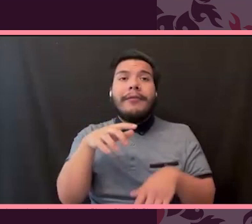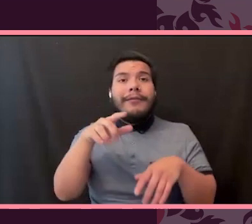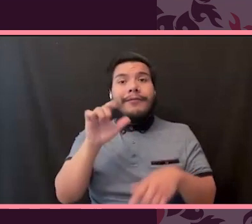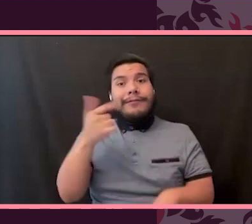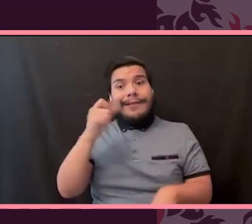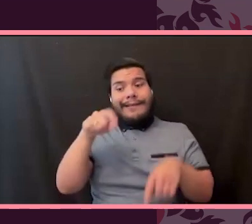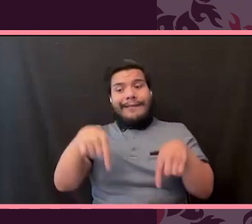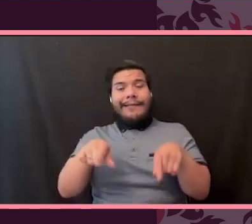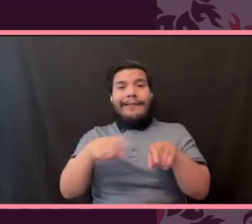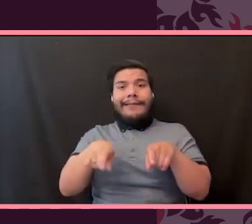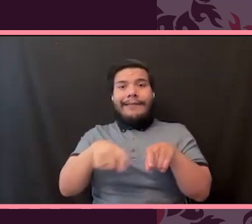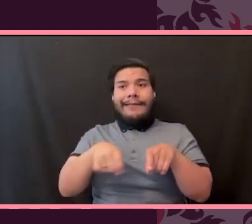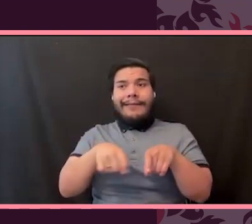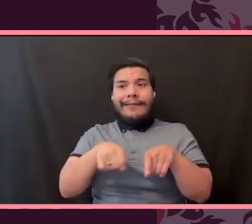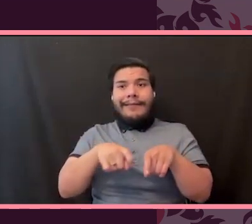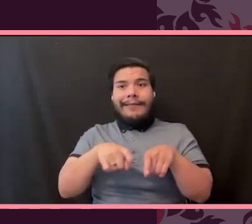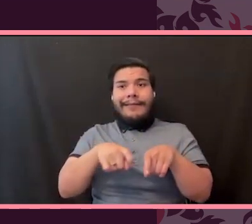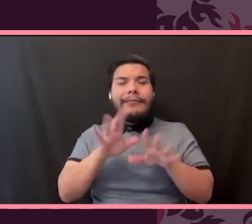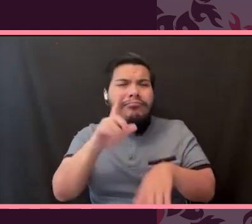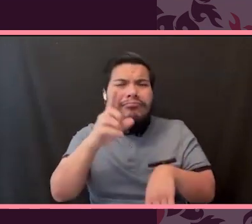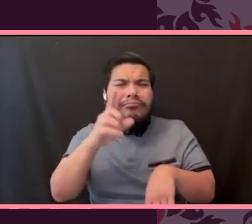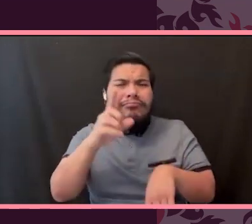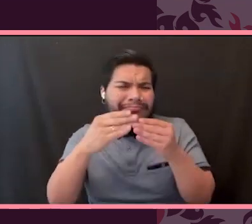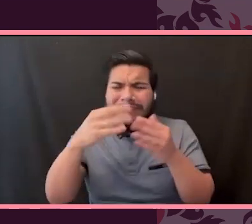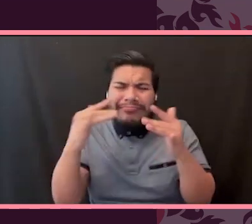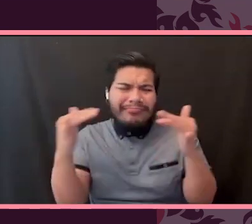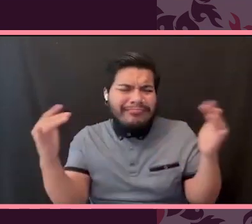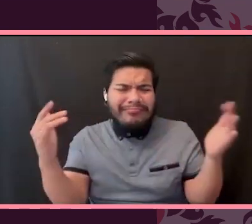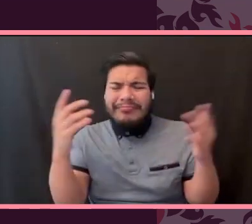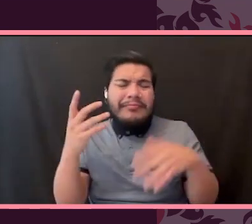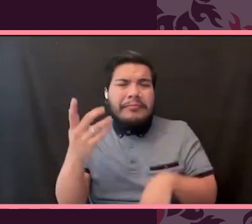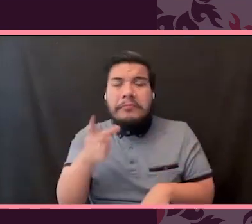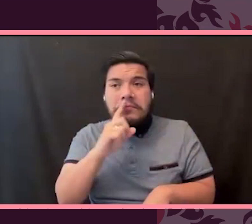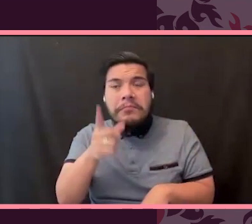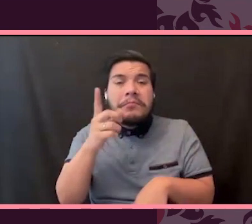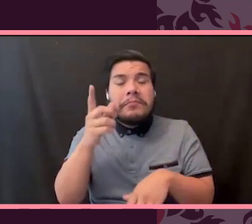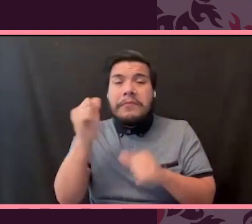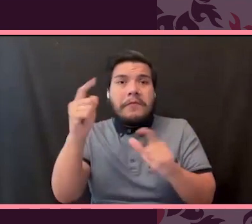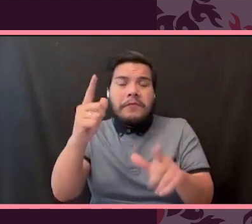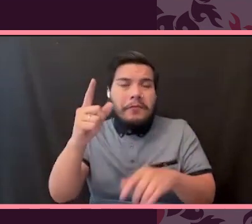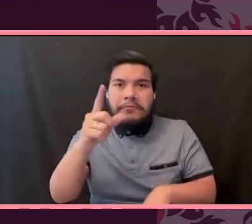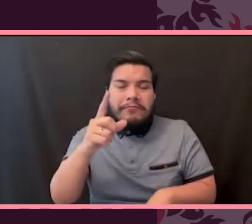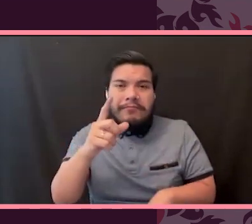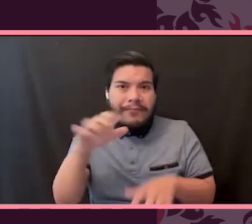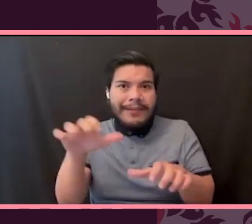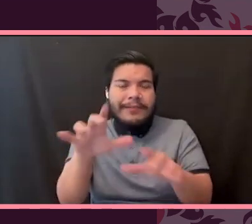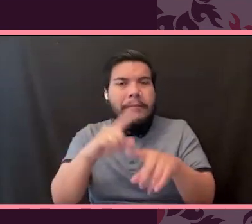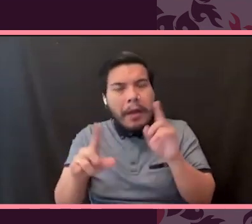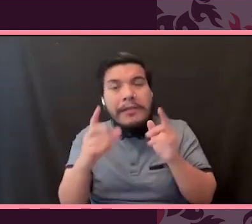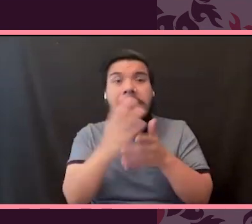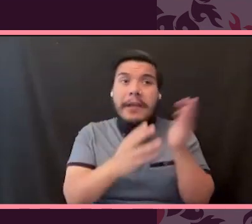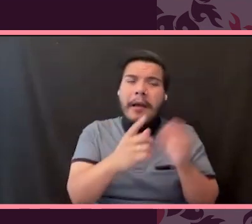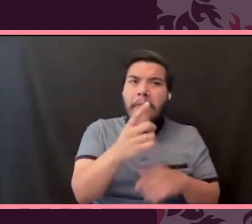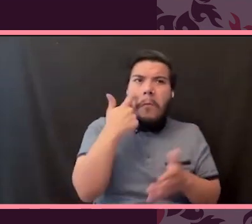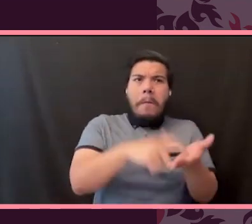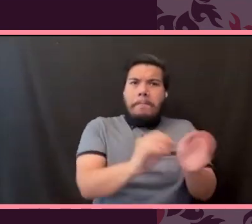many different ones, and everyone does it to some degree. Neurodivergent people just do it a lot more. That's what you wrote